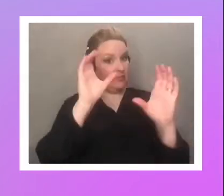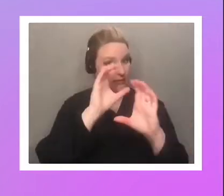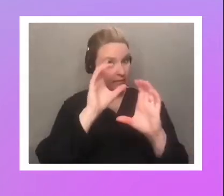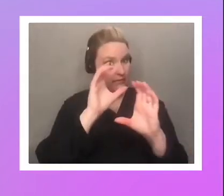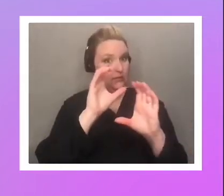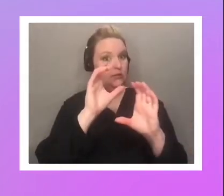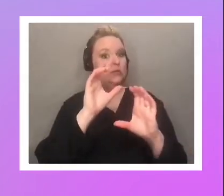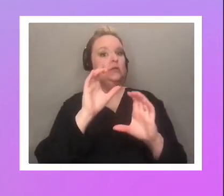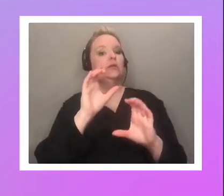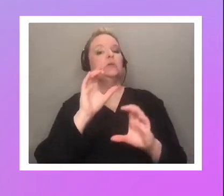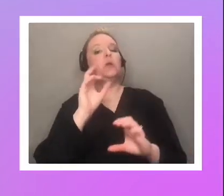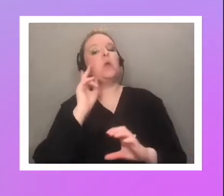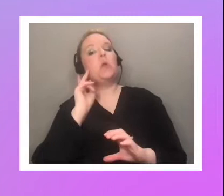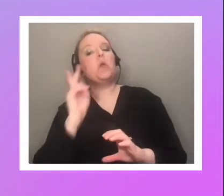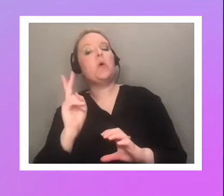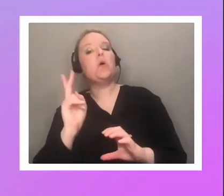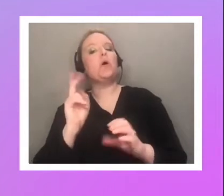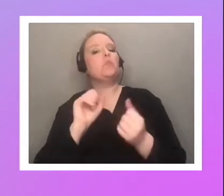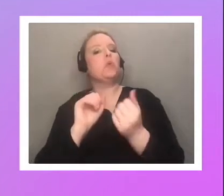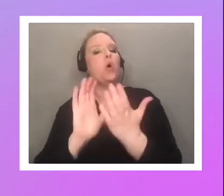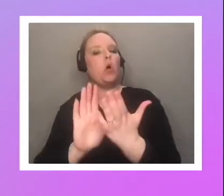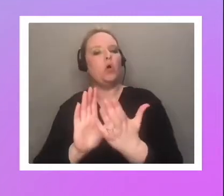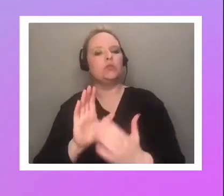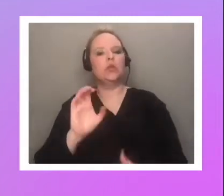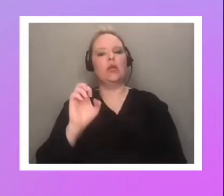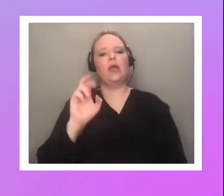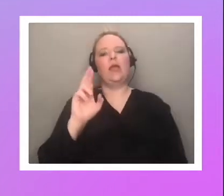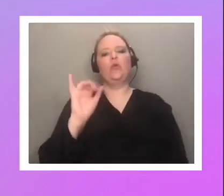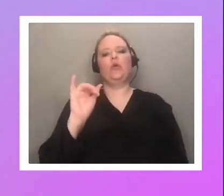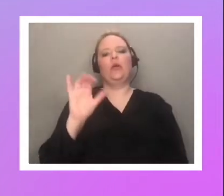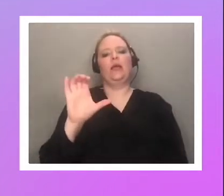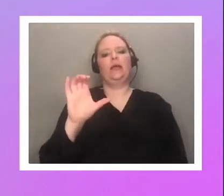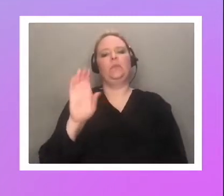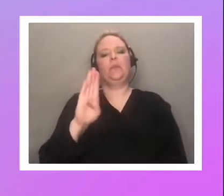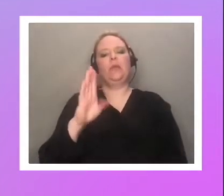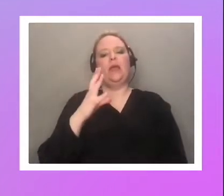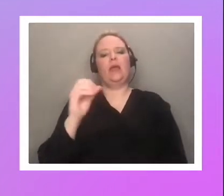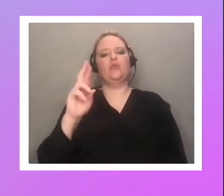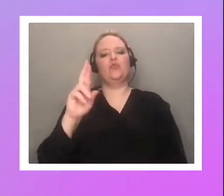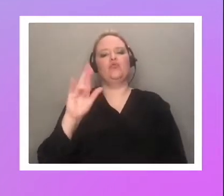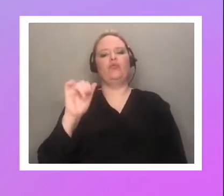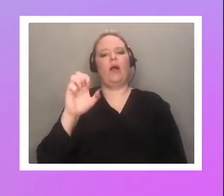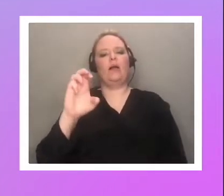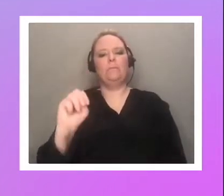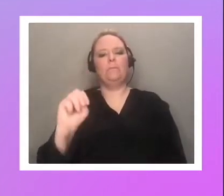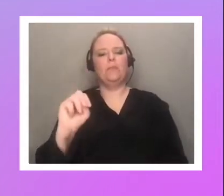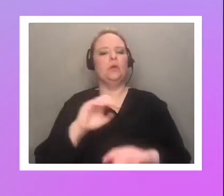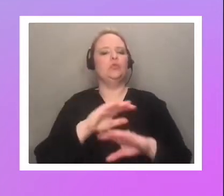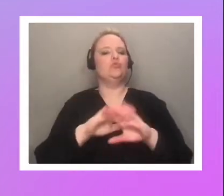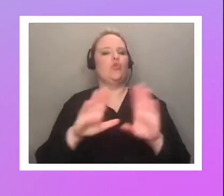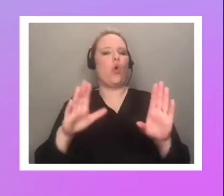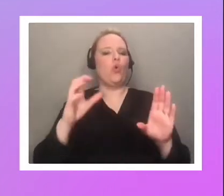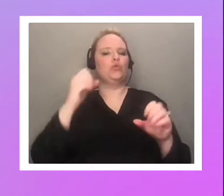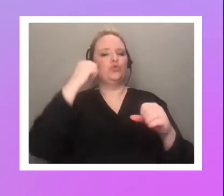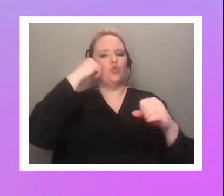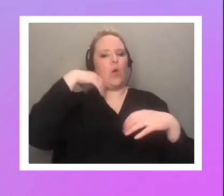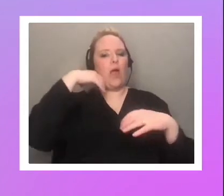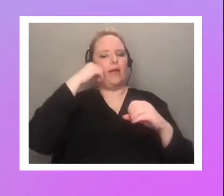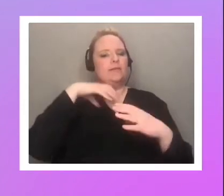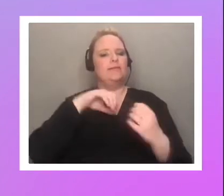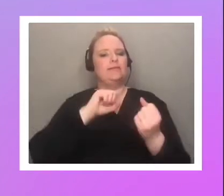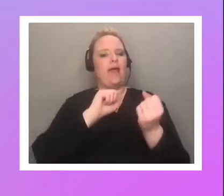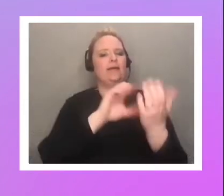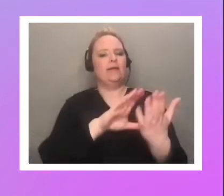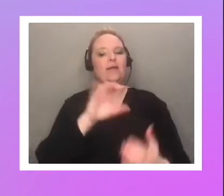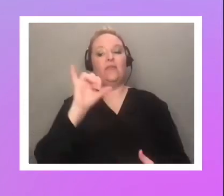the technique." And this is from Eric B. and Rakim, "Don't Sweat the Technique." Fun fact, this song was in the new